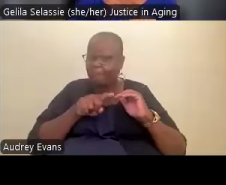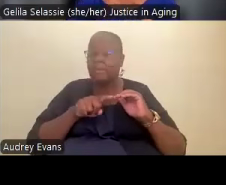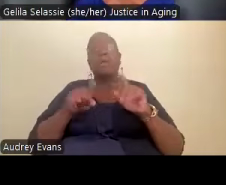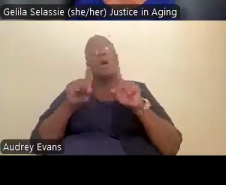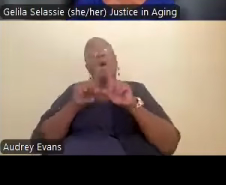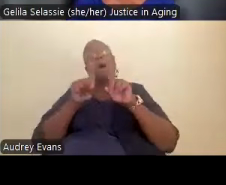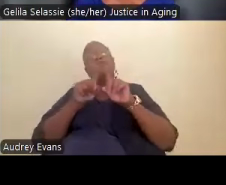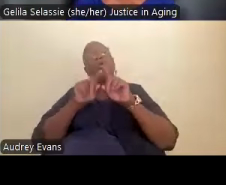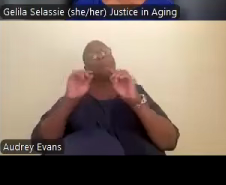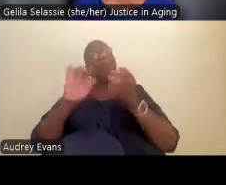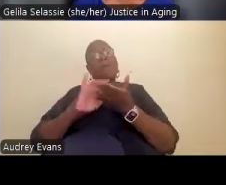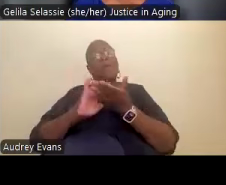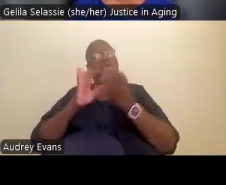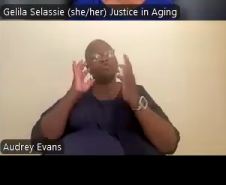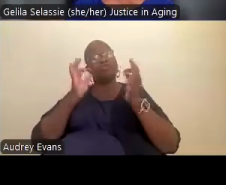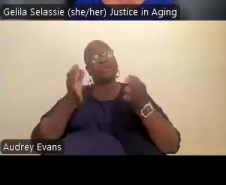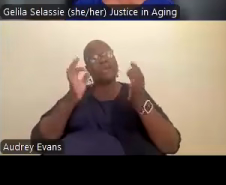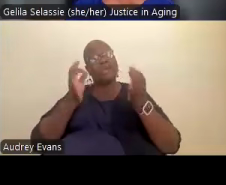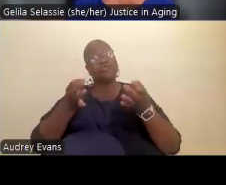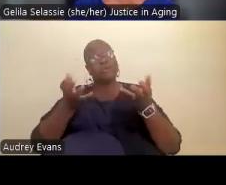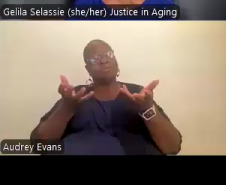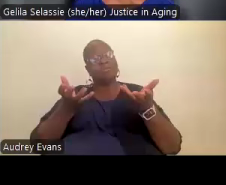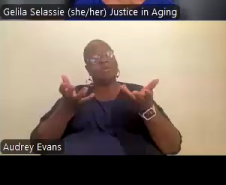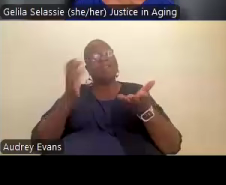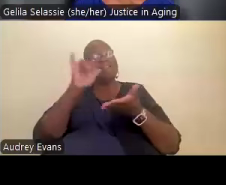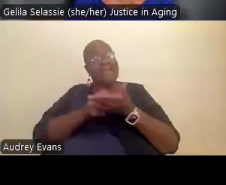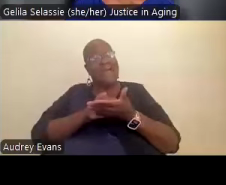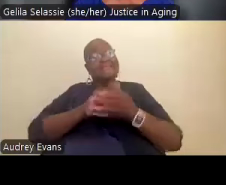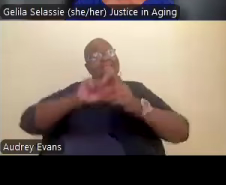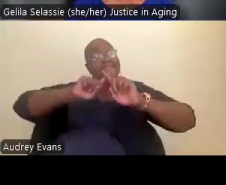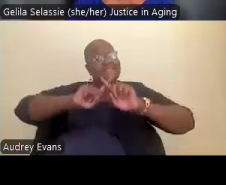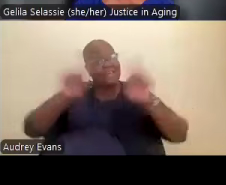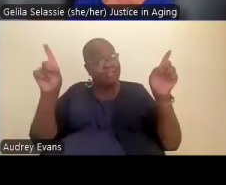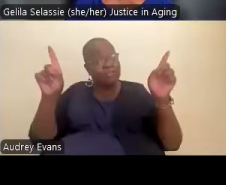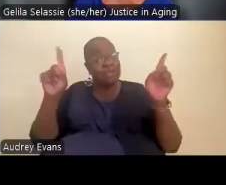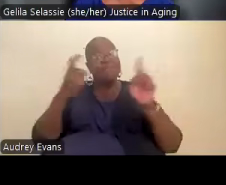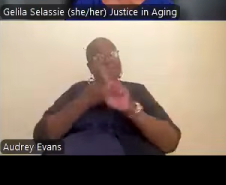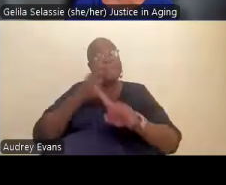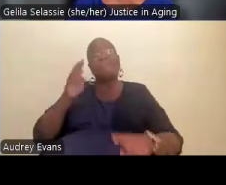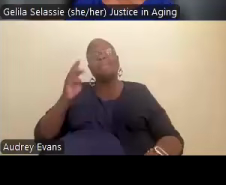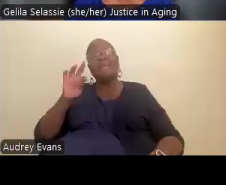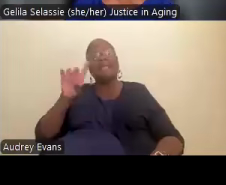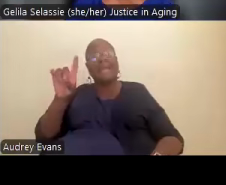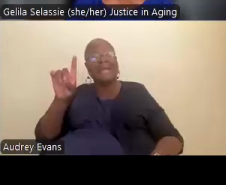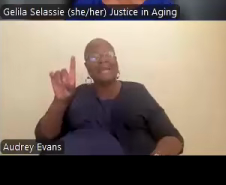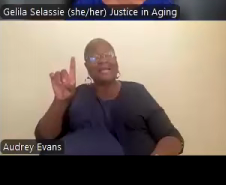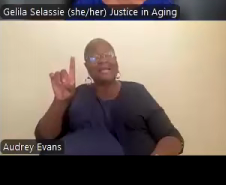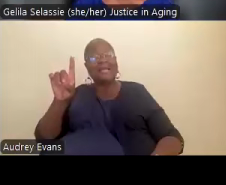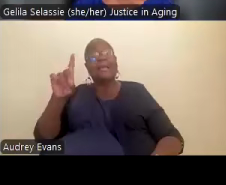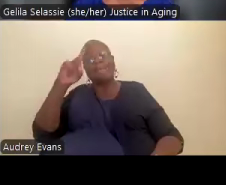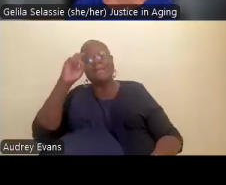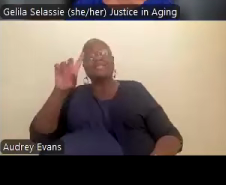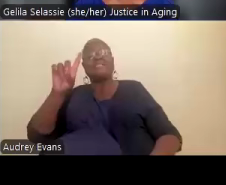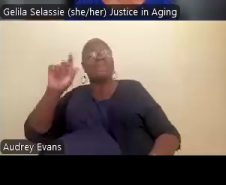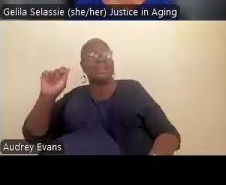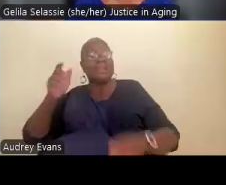sort of medical determination. That's different from Medicaid through a disability pathway, where